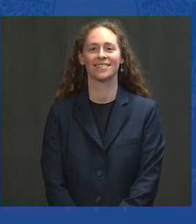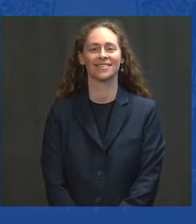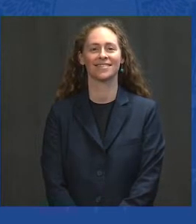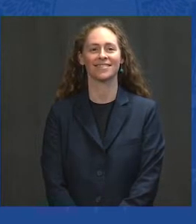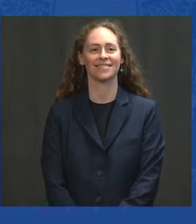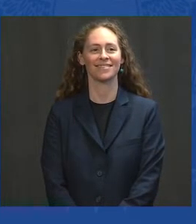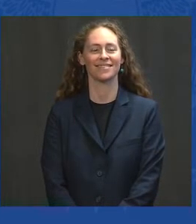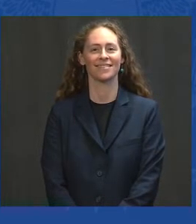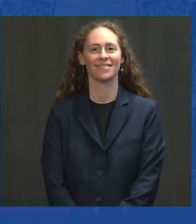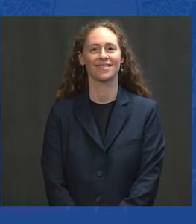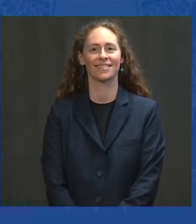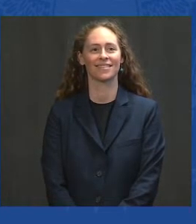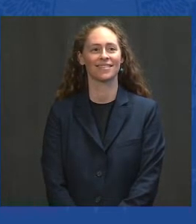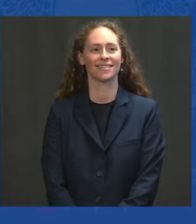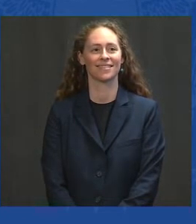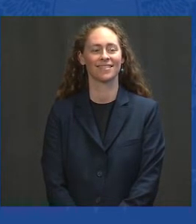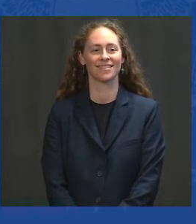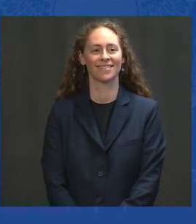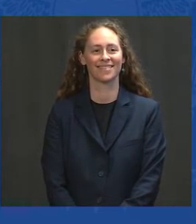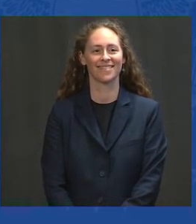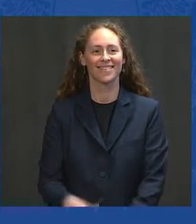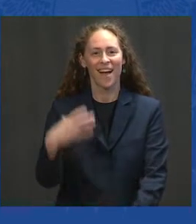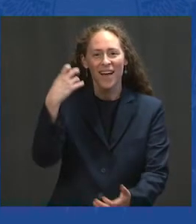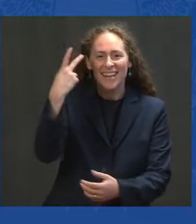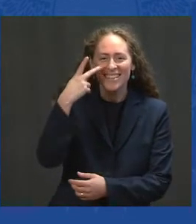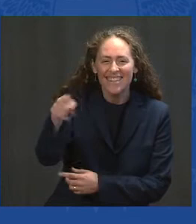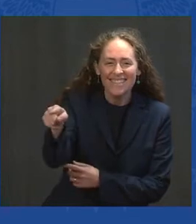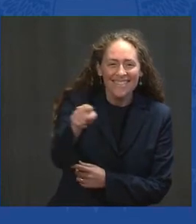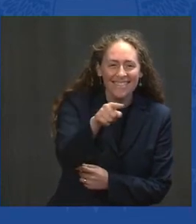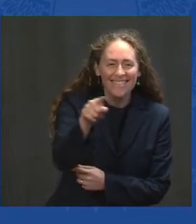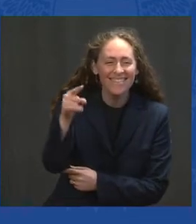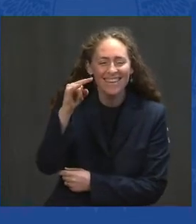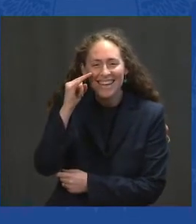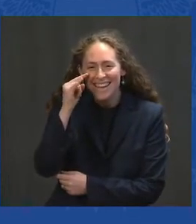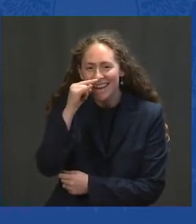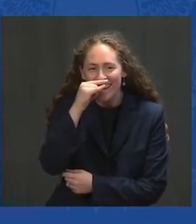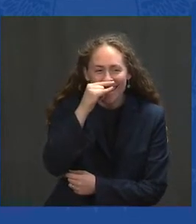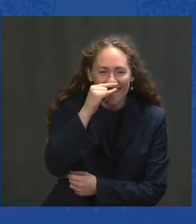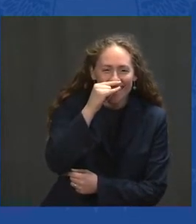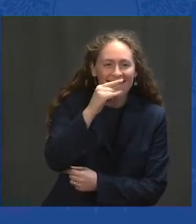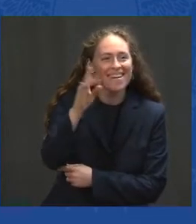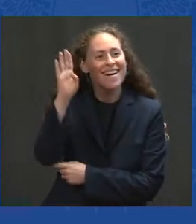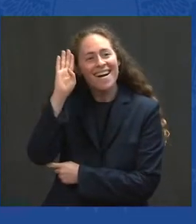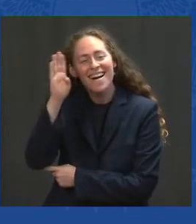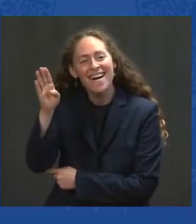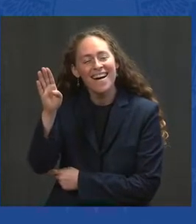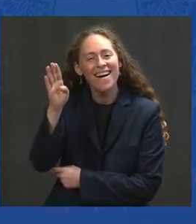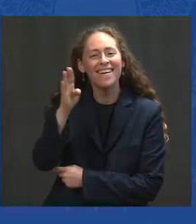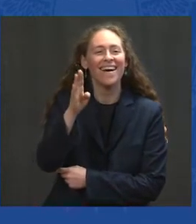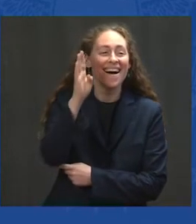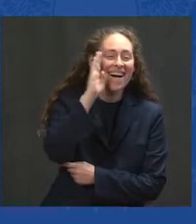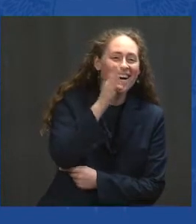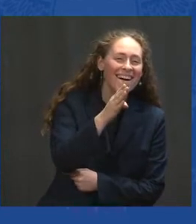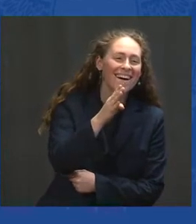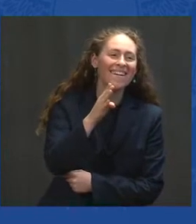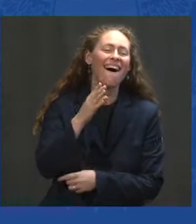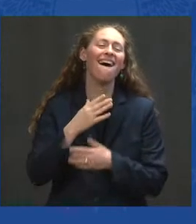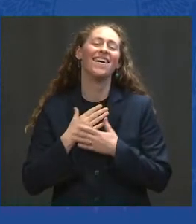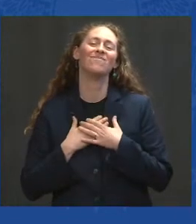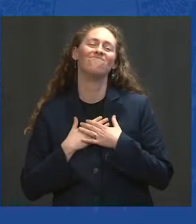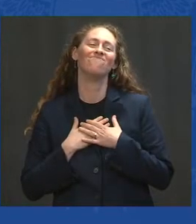came up to see the kids. Vice President speaking. Look at those guys. Oh, look at this. My Lord. I love seeing our